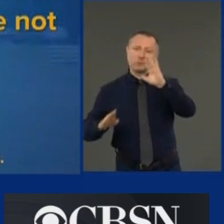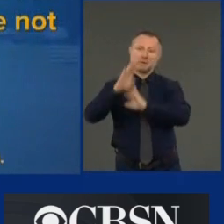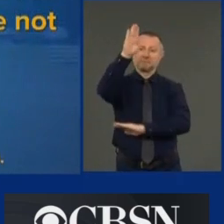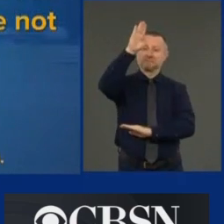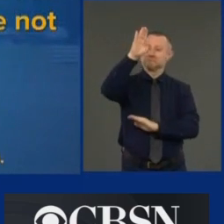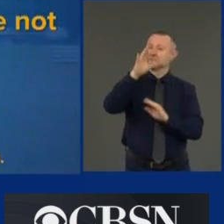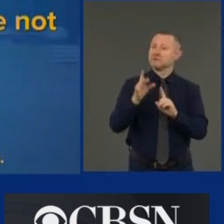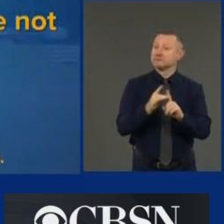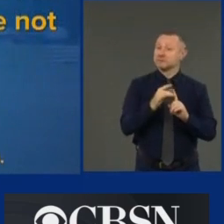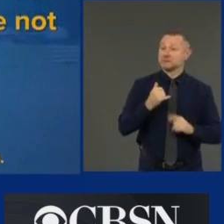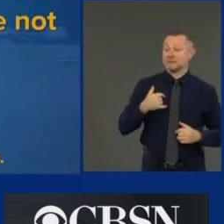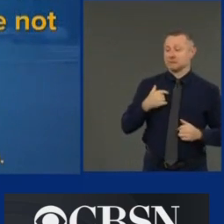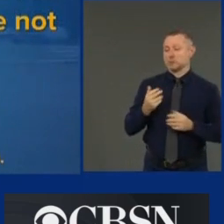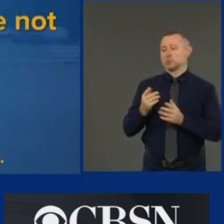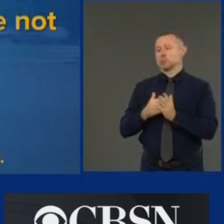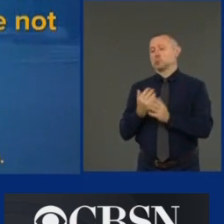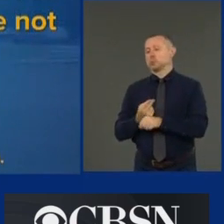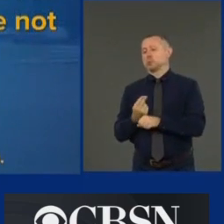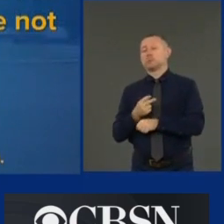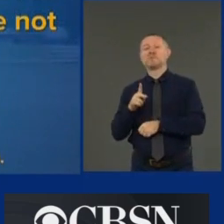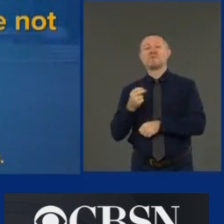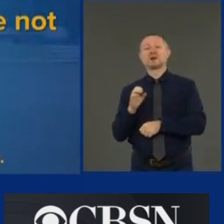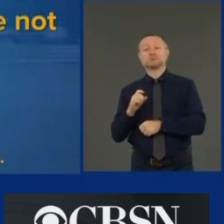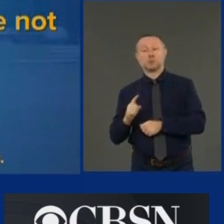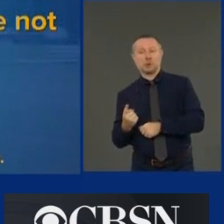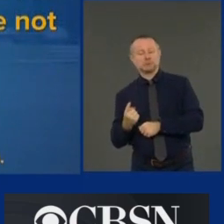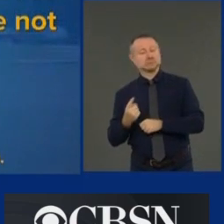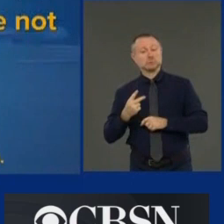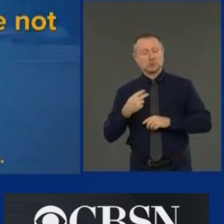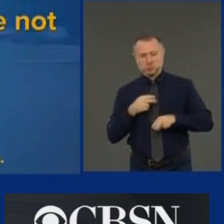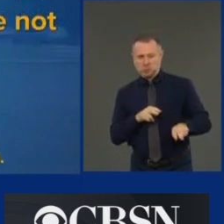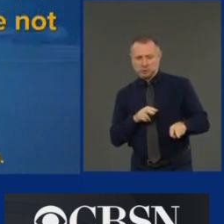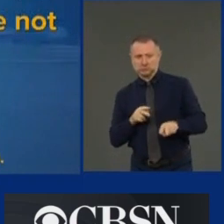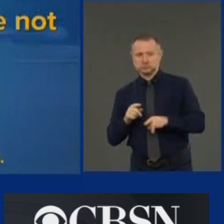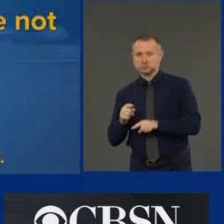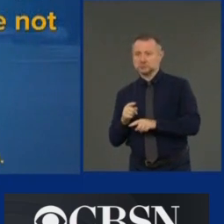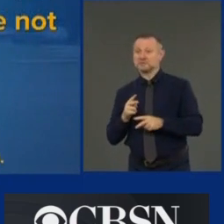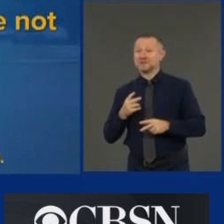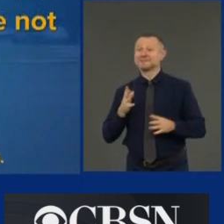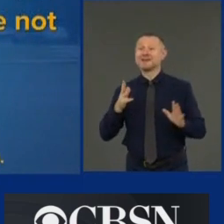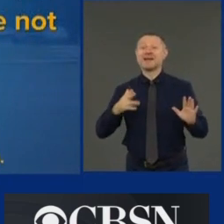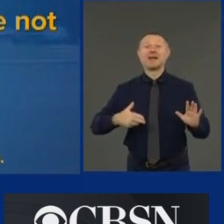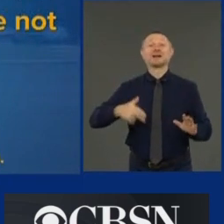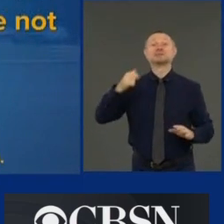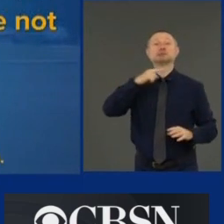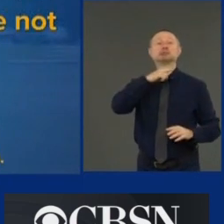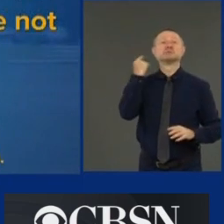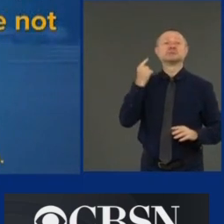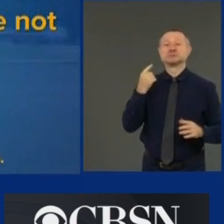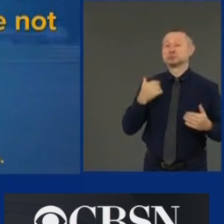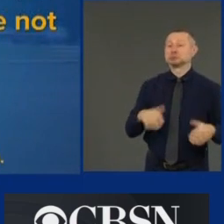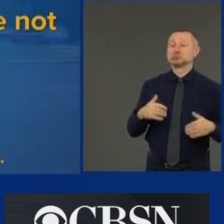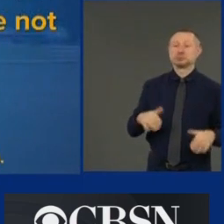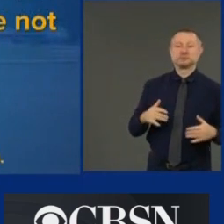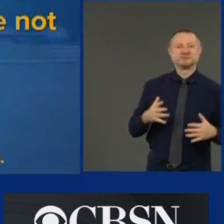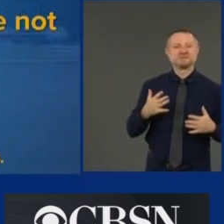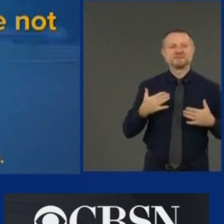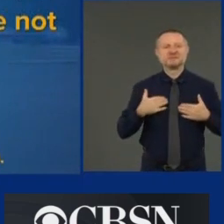watch it. The quote-unquote higher risk sports where there's full physical contact, like